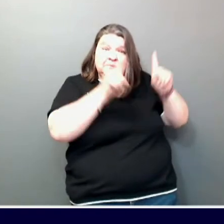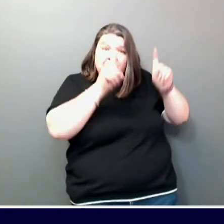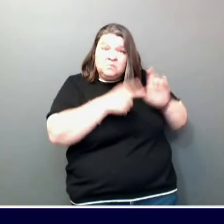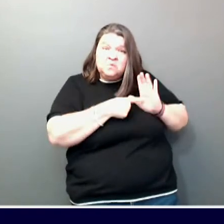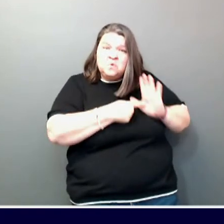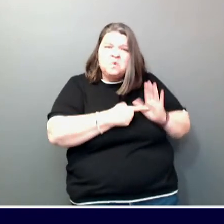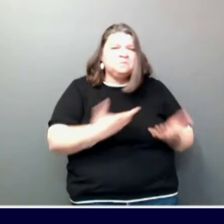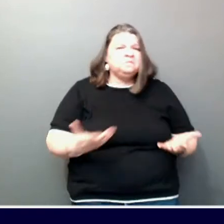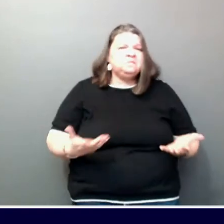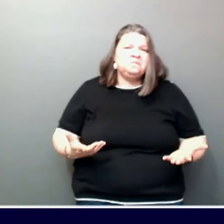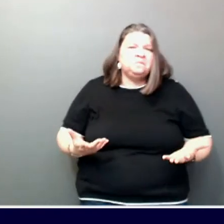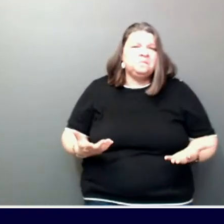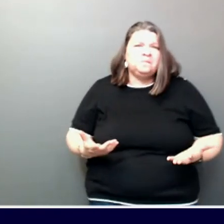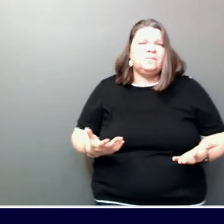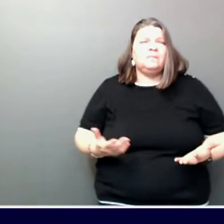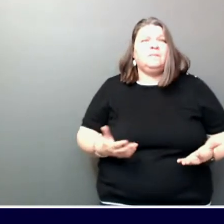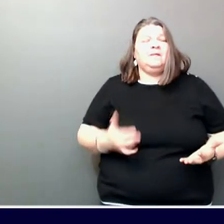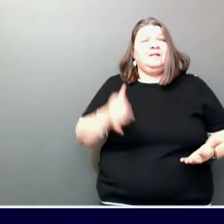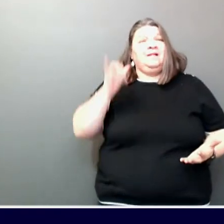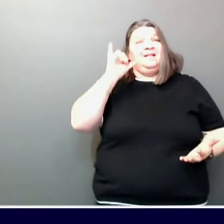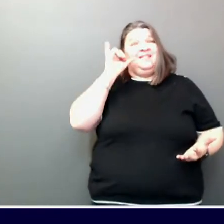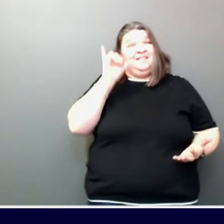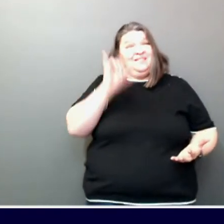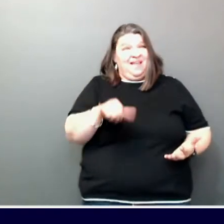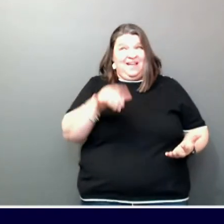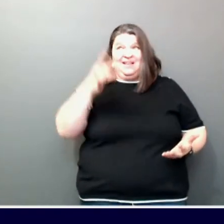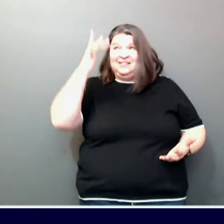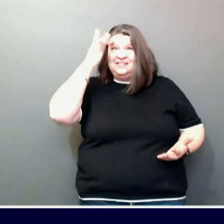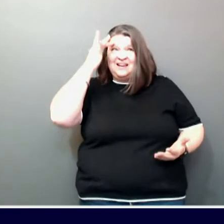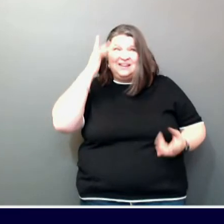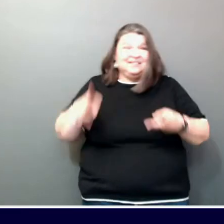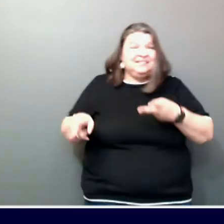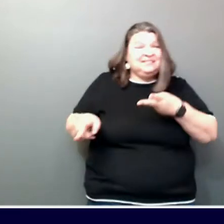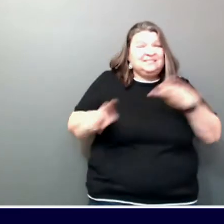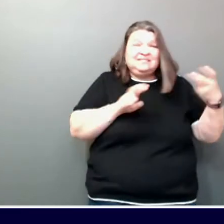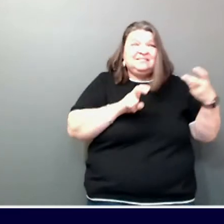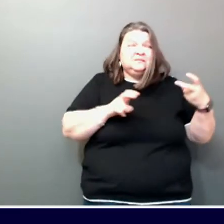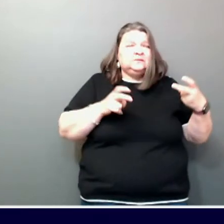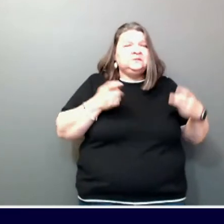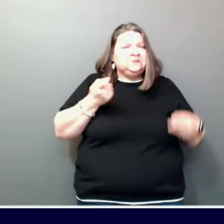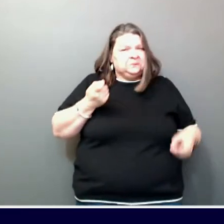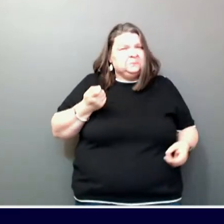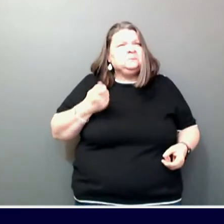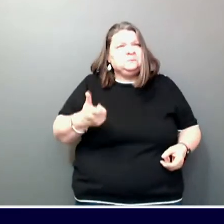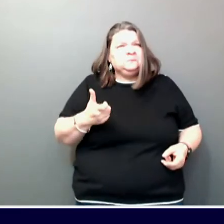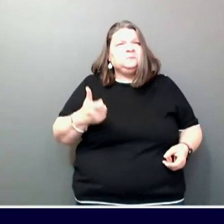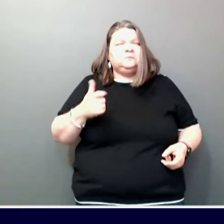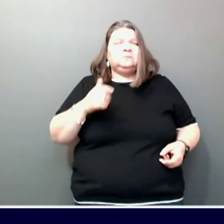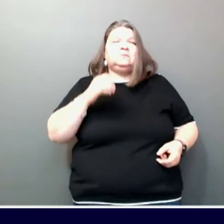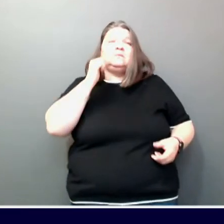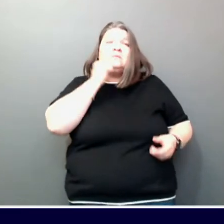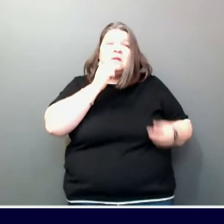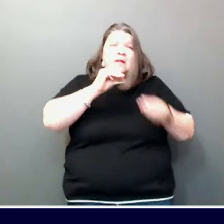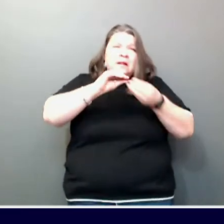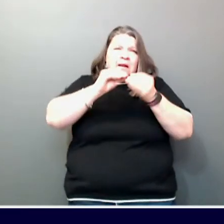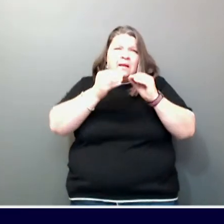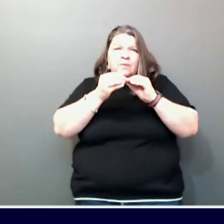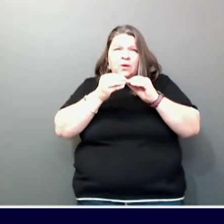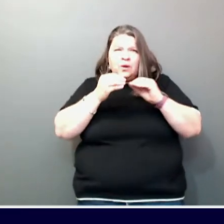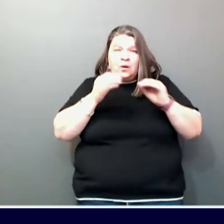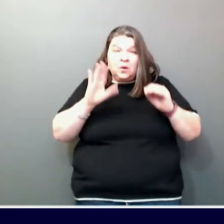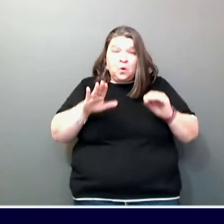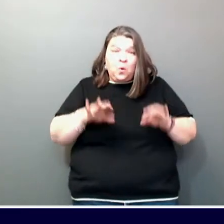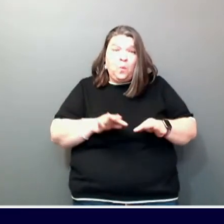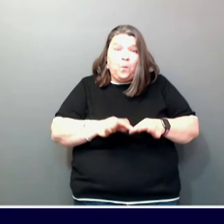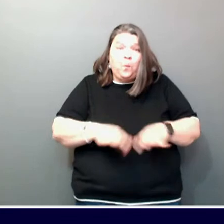it. So all of these things mean that the case count just doesn't tell us what's going on. Okay. The other question I had is, actually, I just have